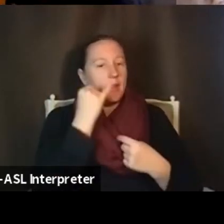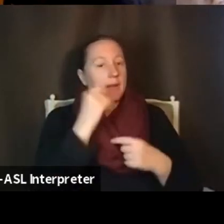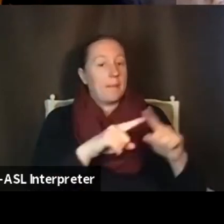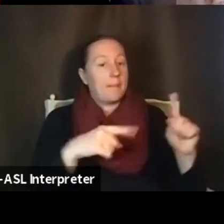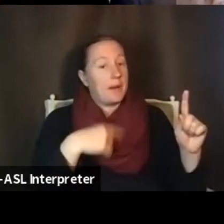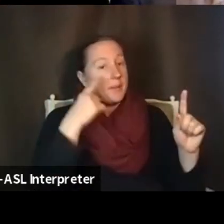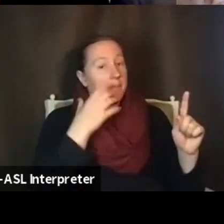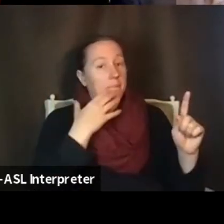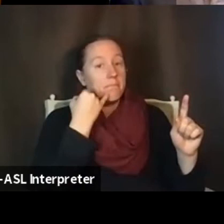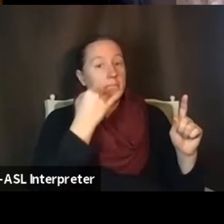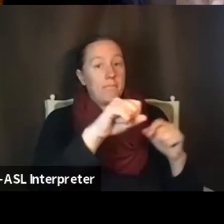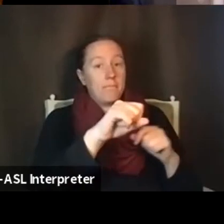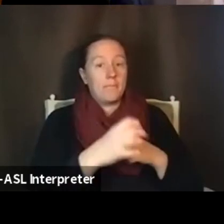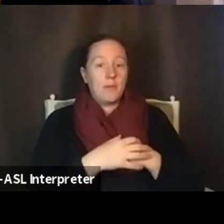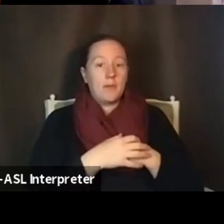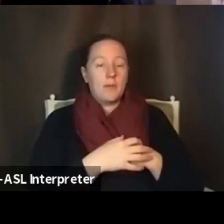one. I